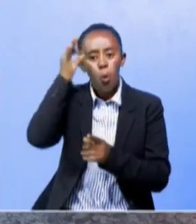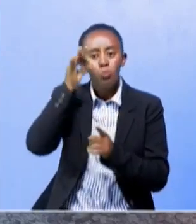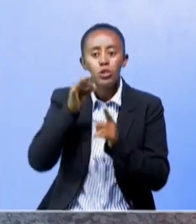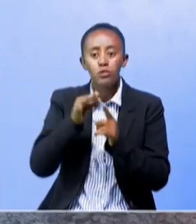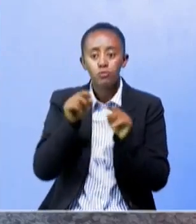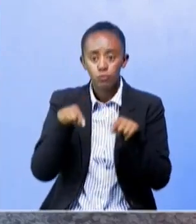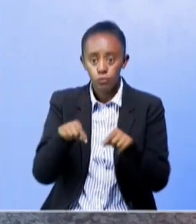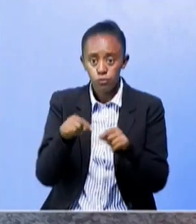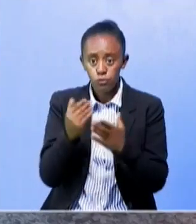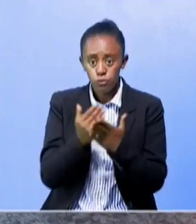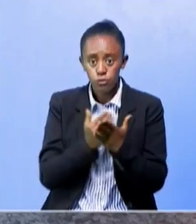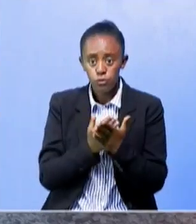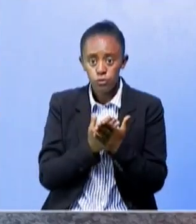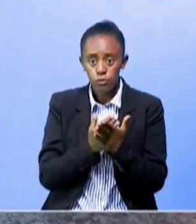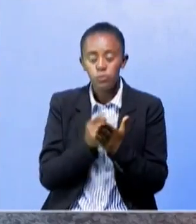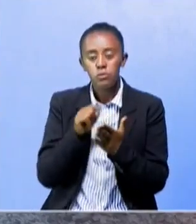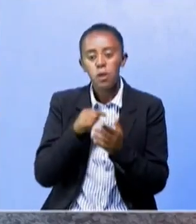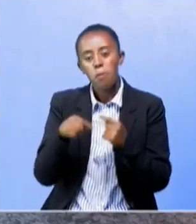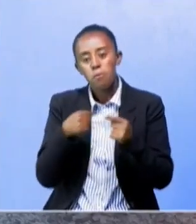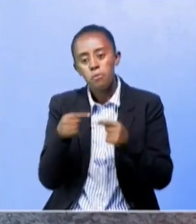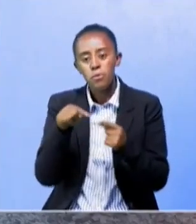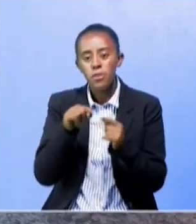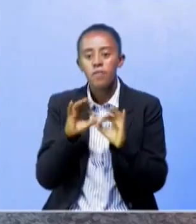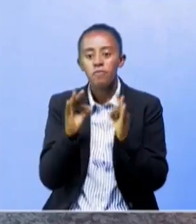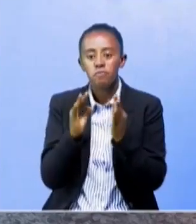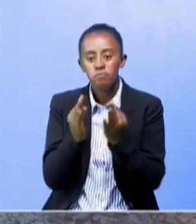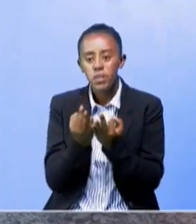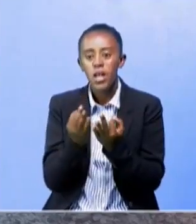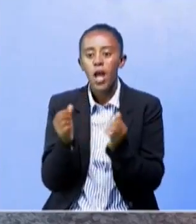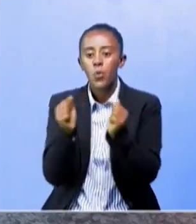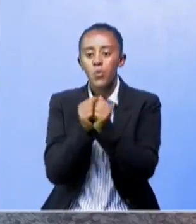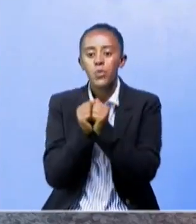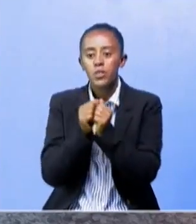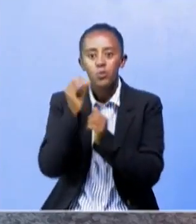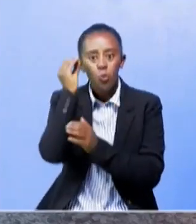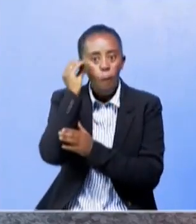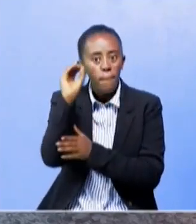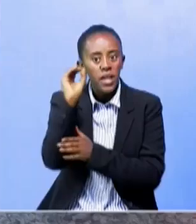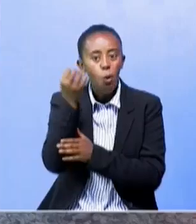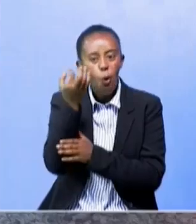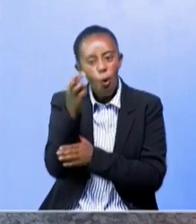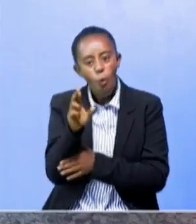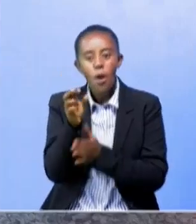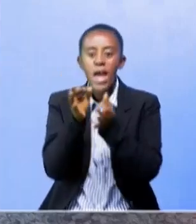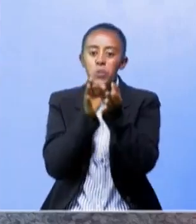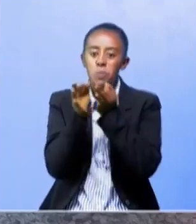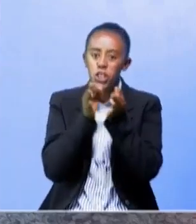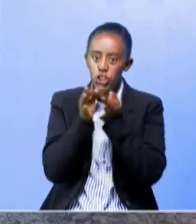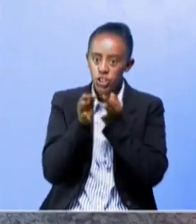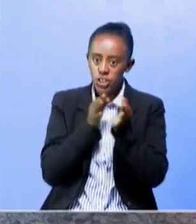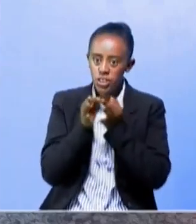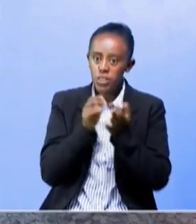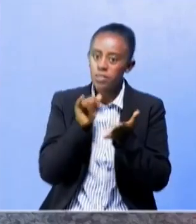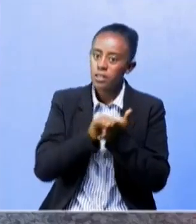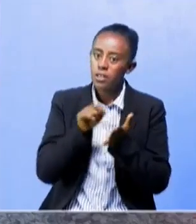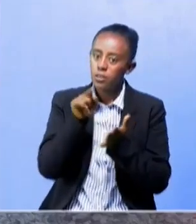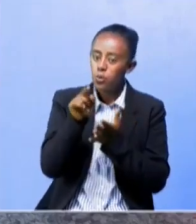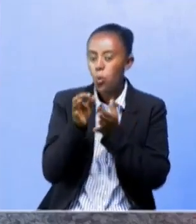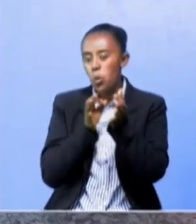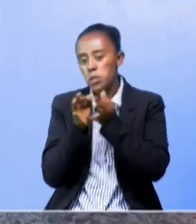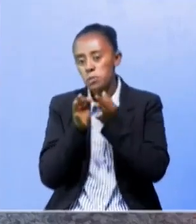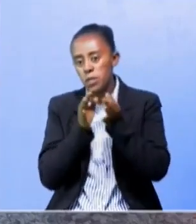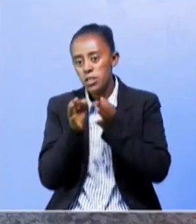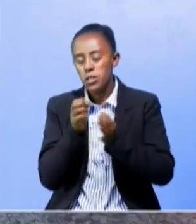lesson topic is that I'm going to make you familiar with some of the opinions or expressions that makes you how to express